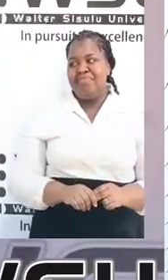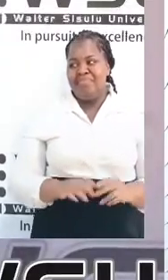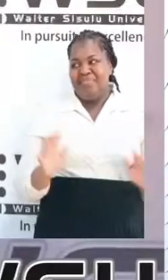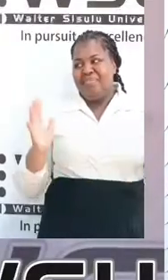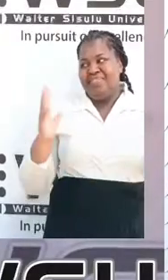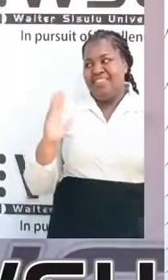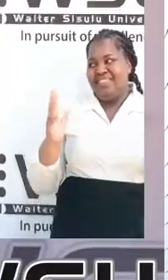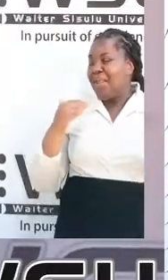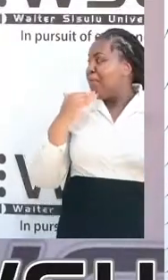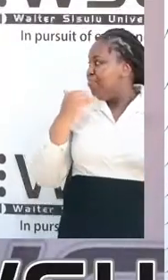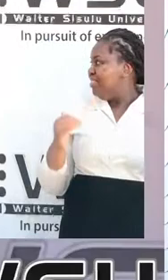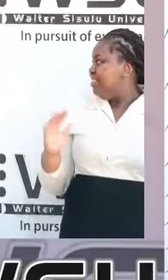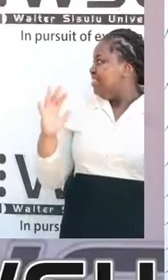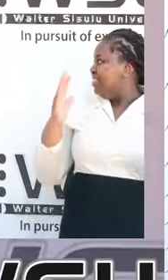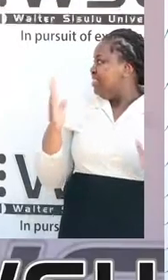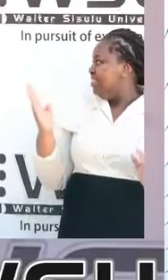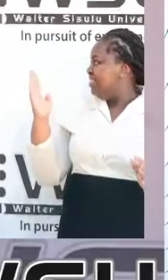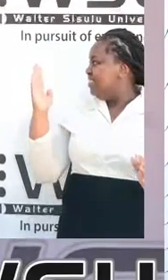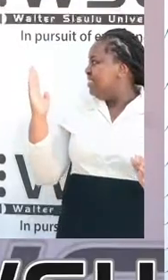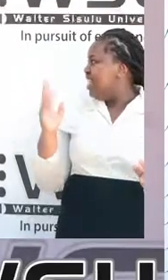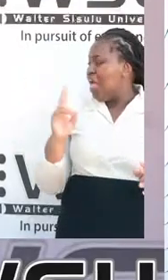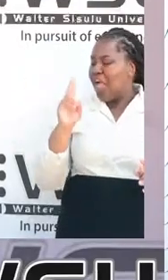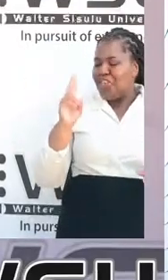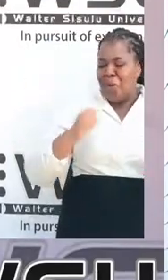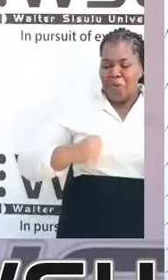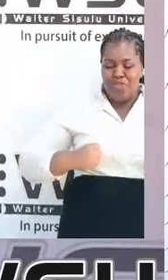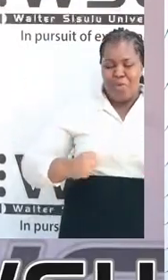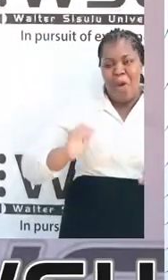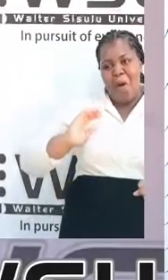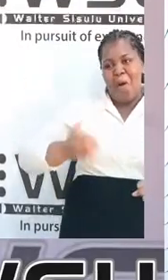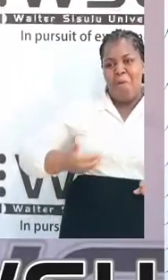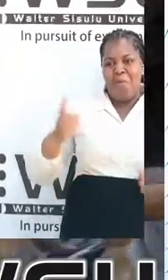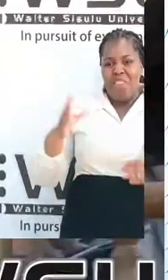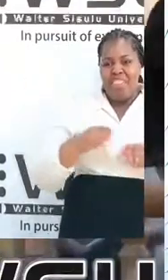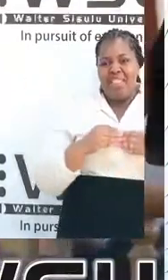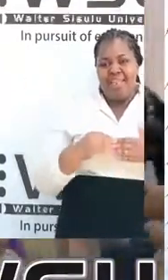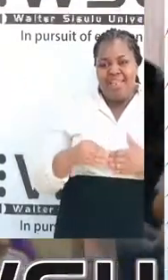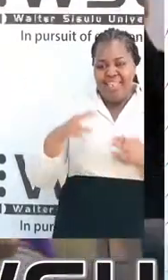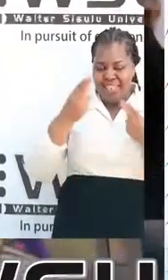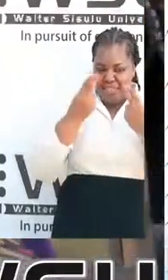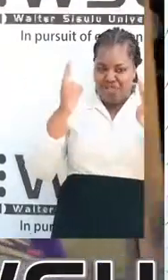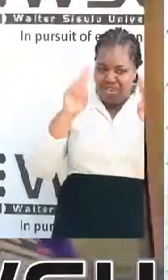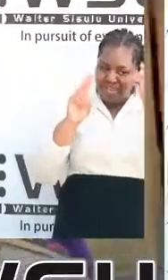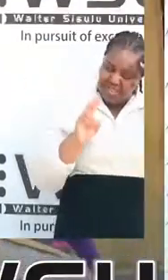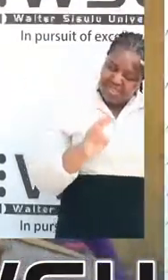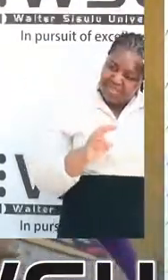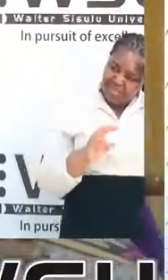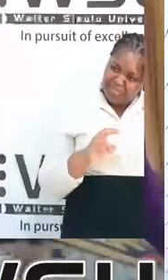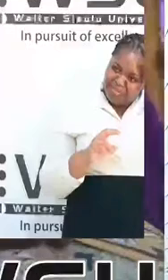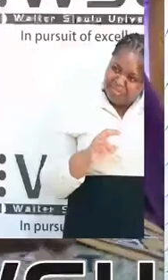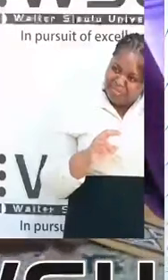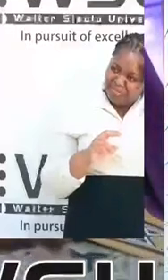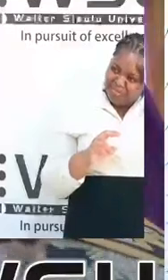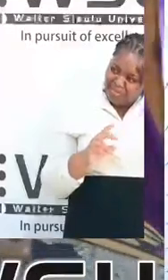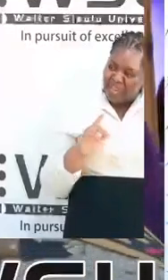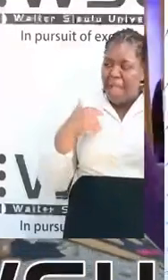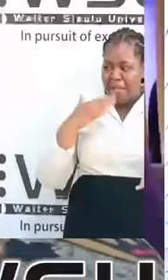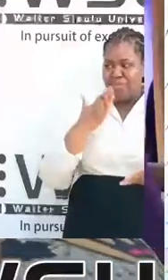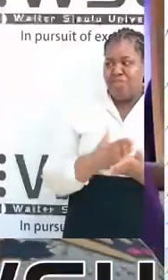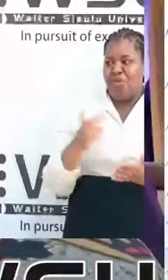So can we applaud the two strong women who are leading the university to greater heights? I'm sure you